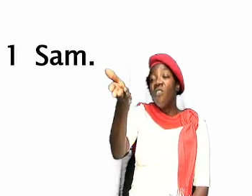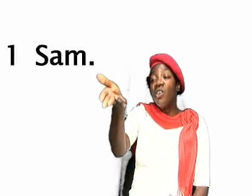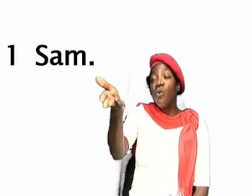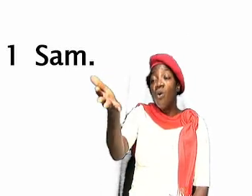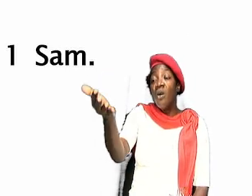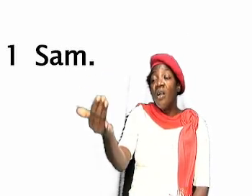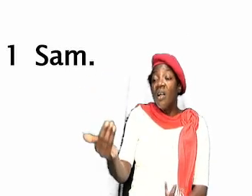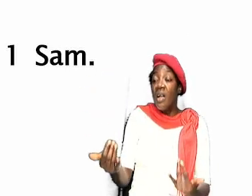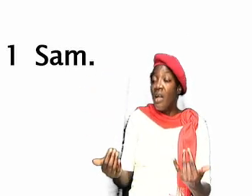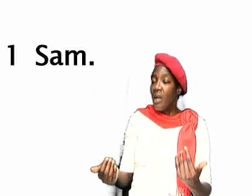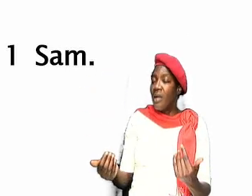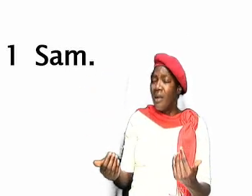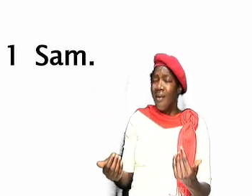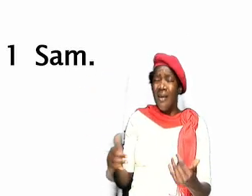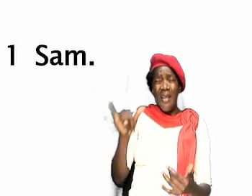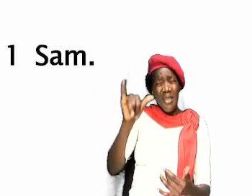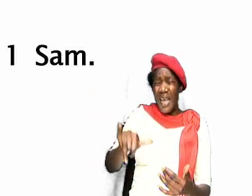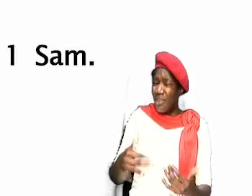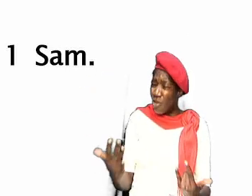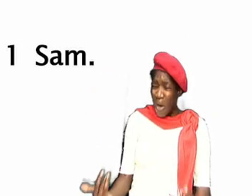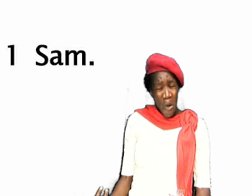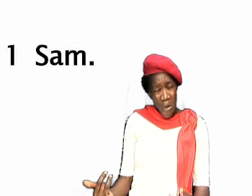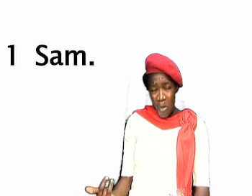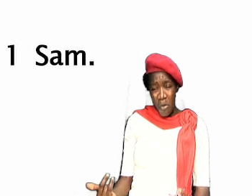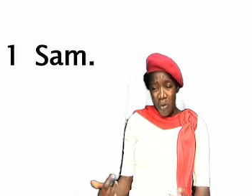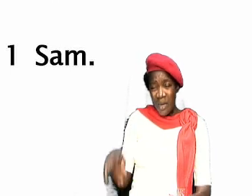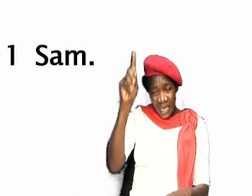how it is. It cannot change.